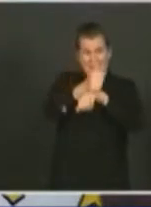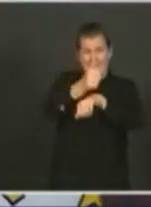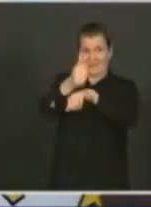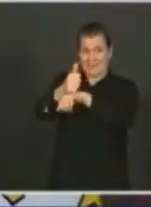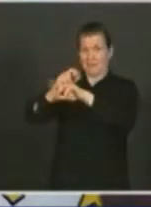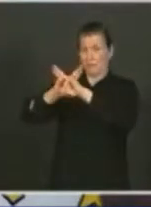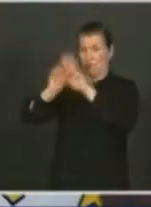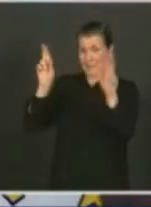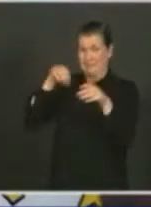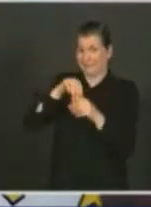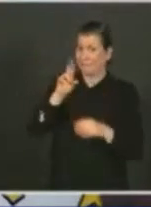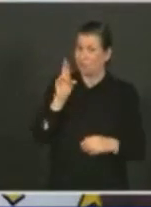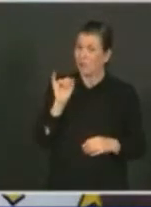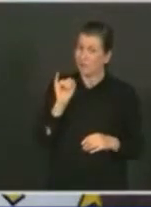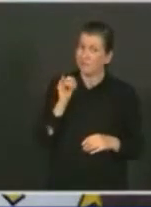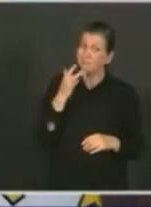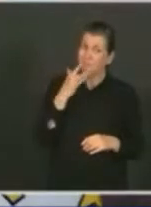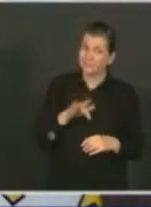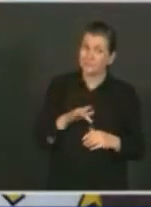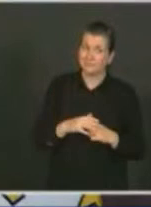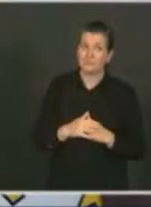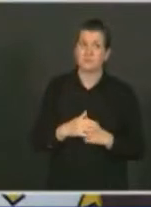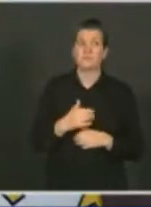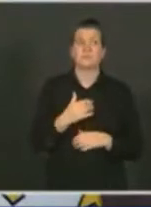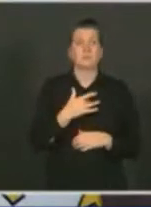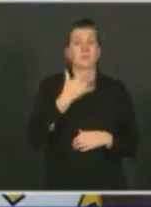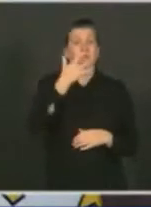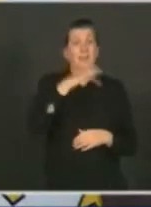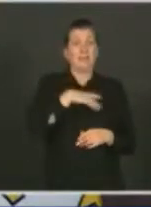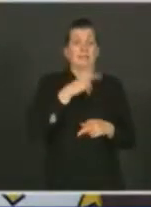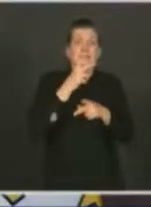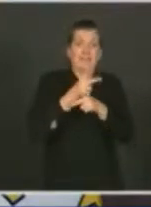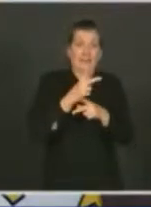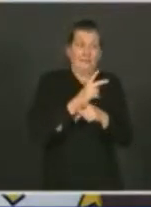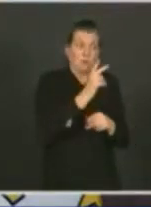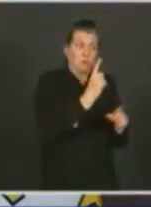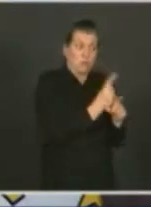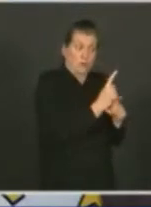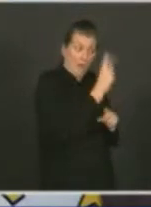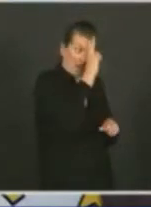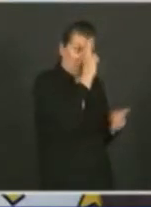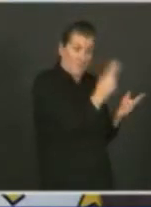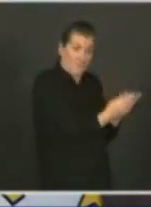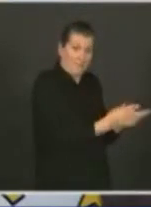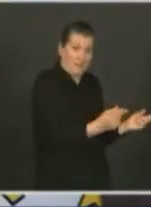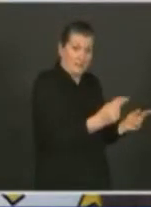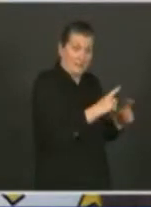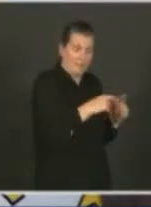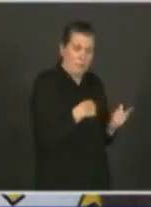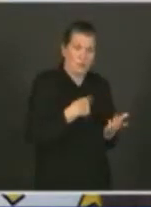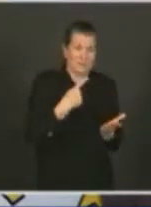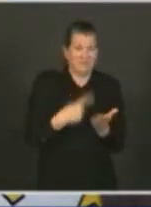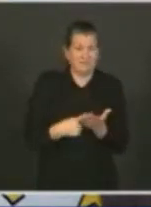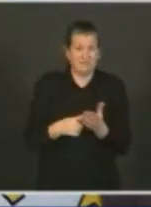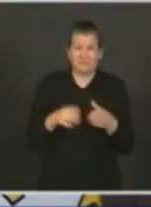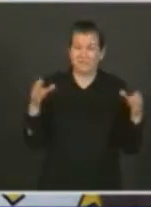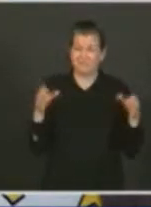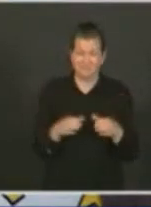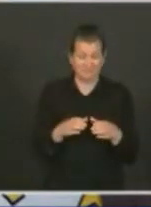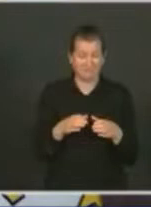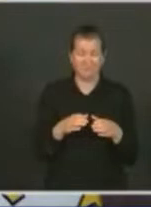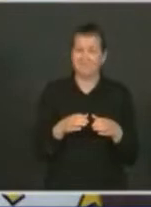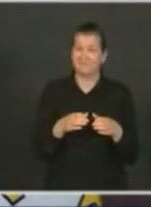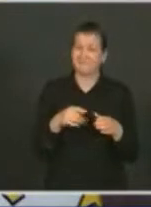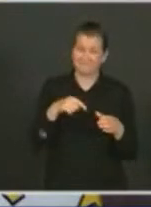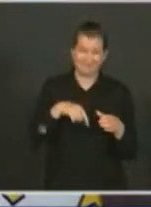care of all patients at our regular hospitals. The medical community has come together across the state and worked collaboratively